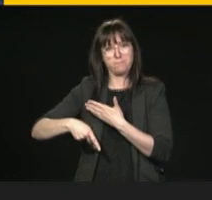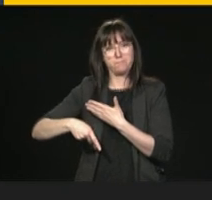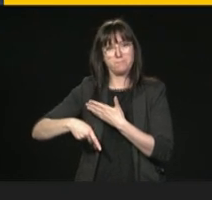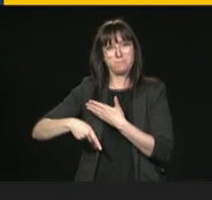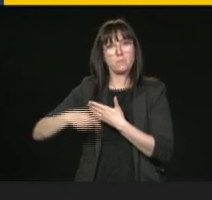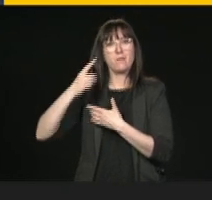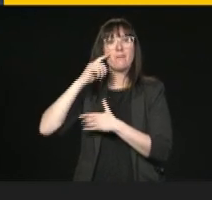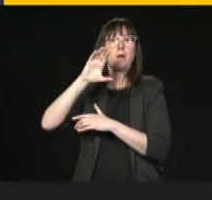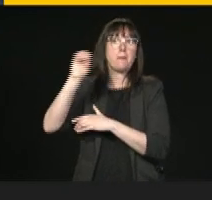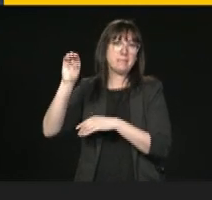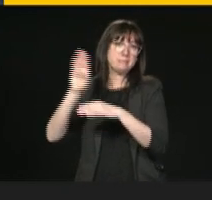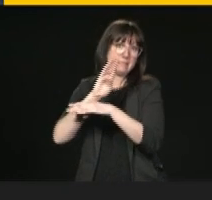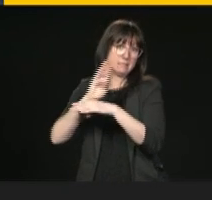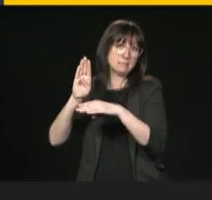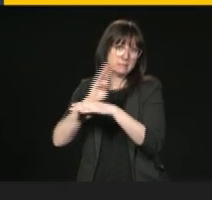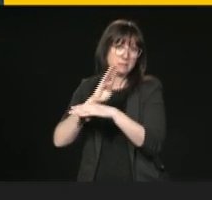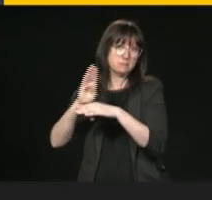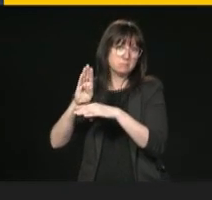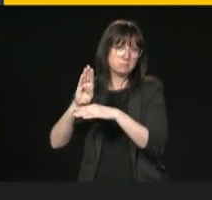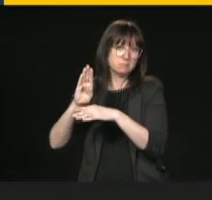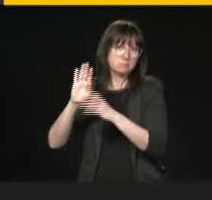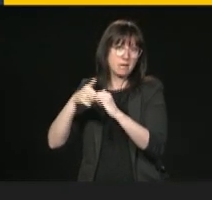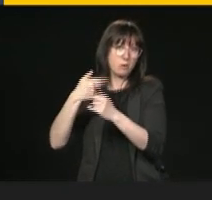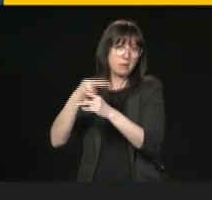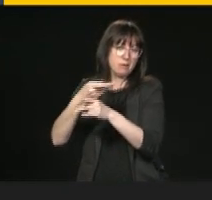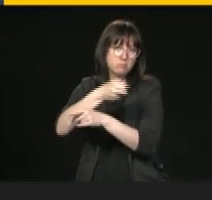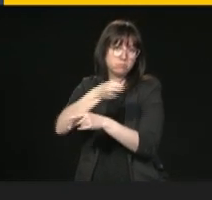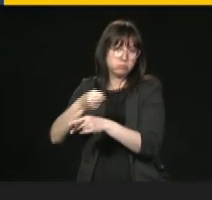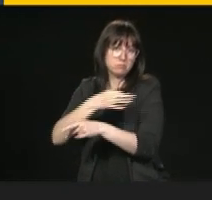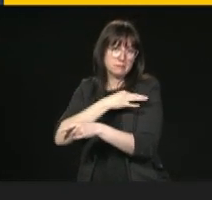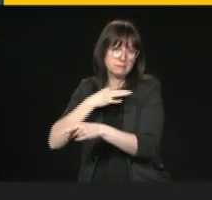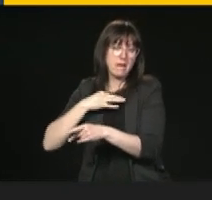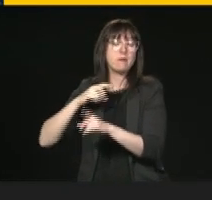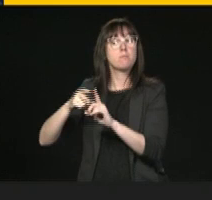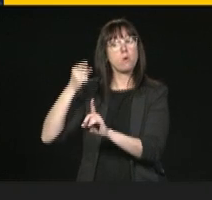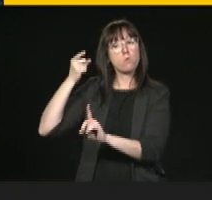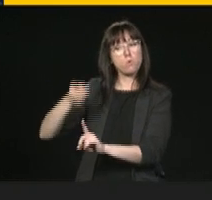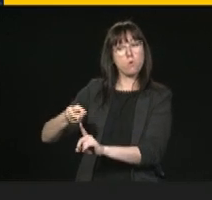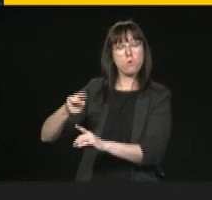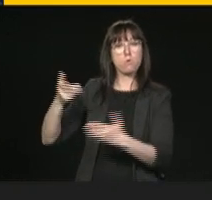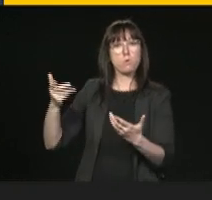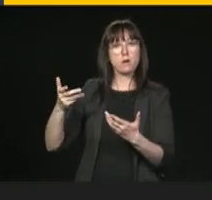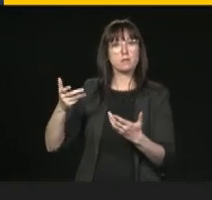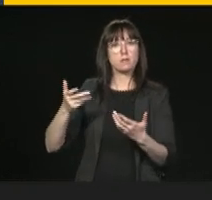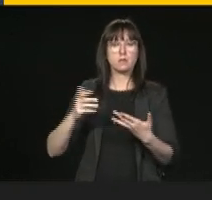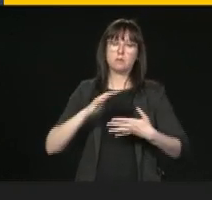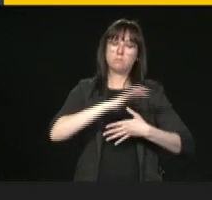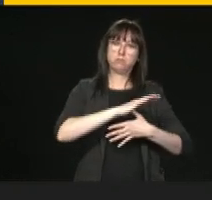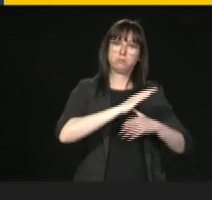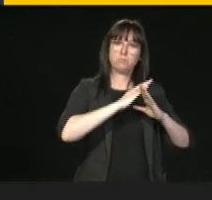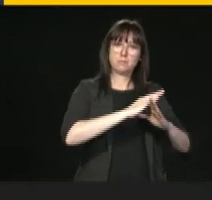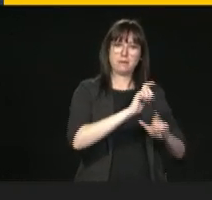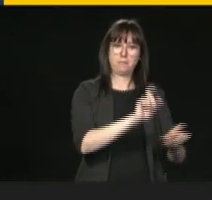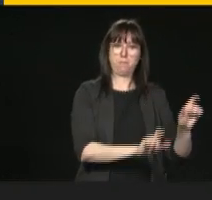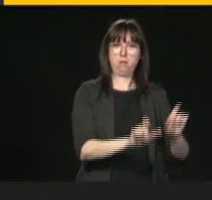the end, the important thing for me was to have an approach that protects people, that protects